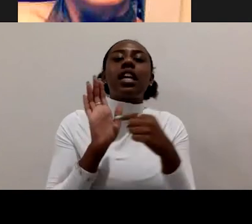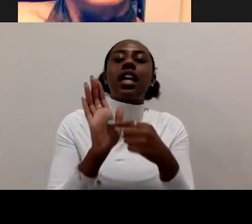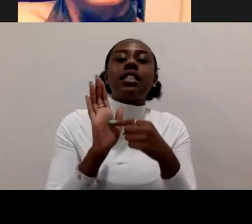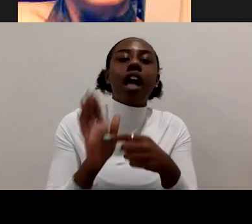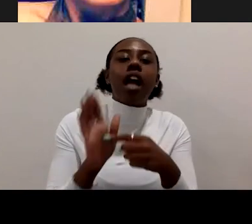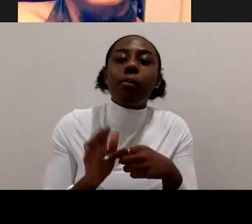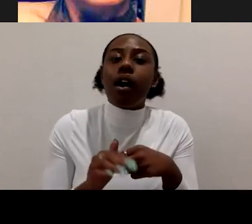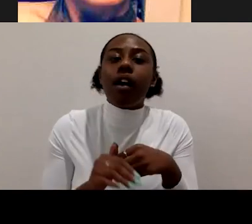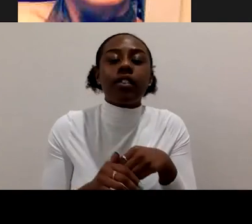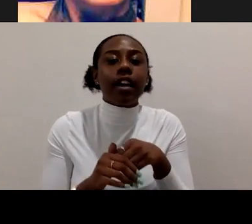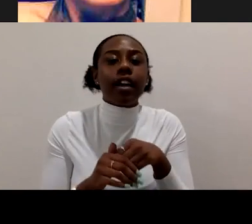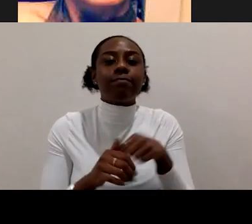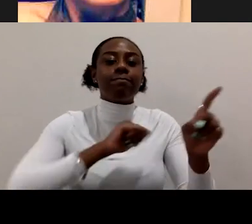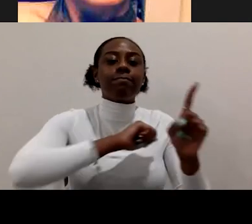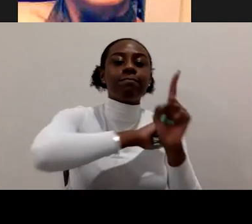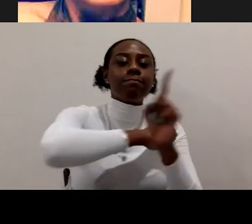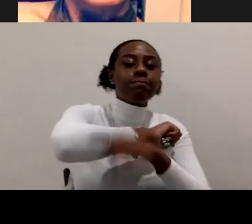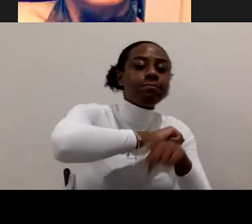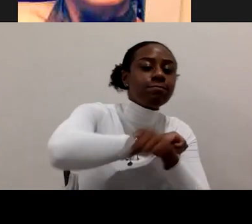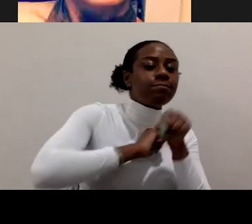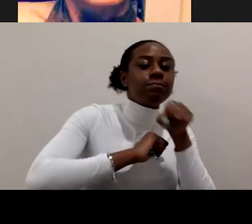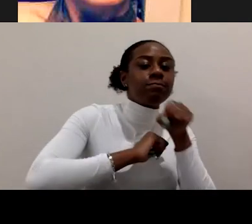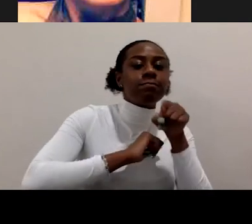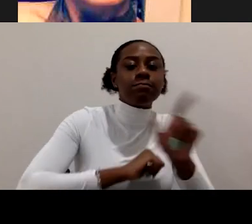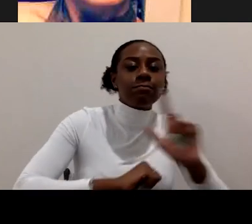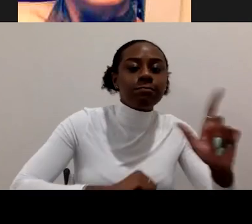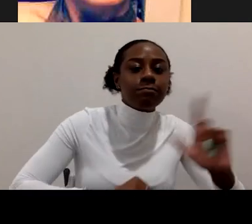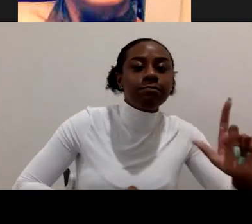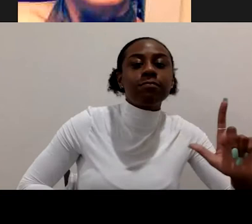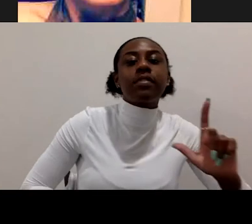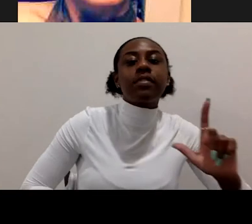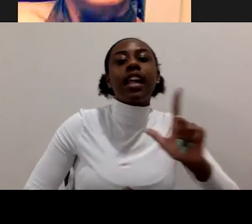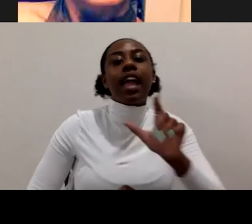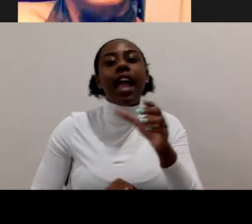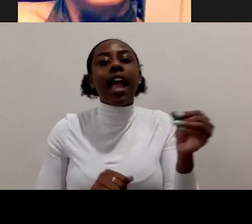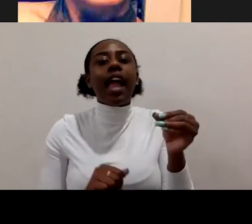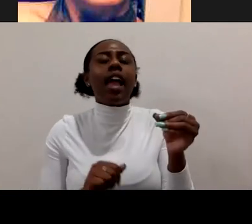to target them and justifying criminalization for national